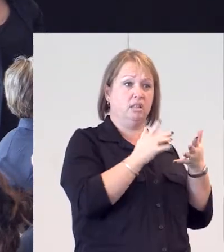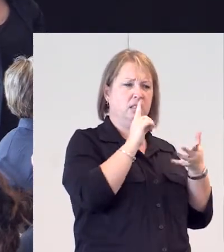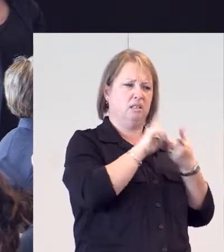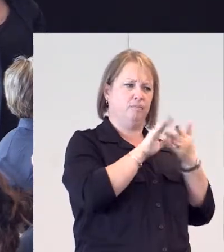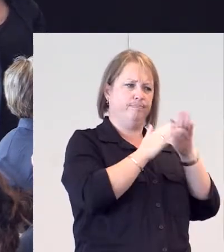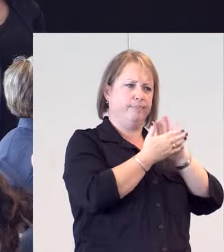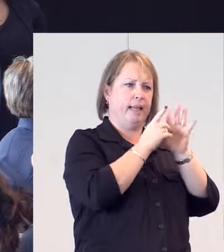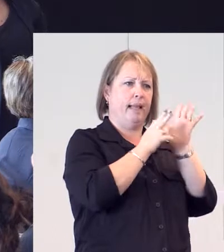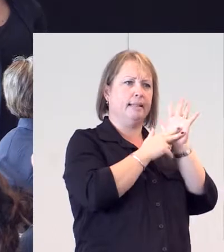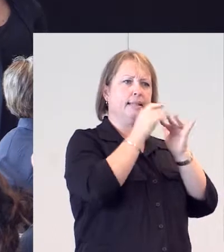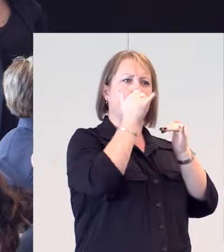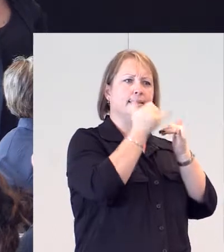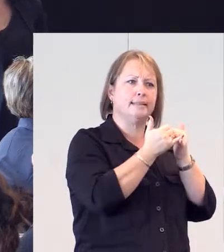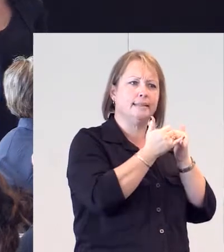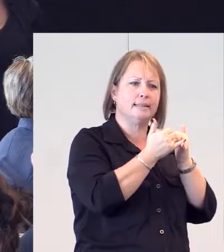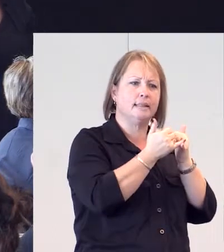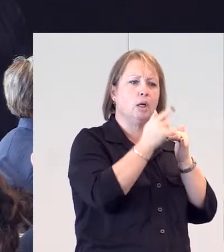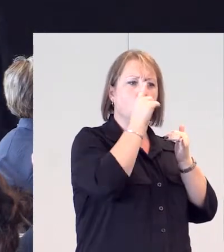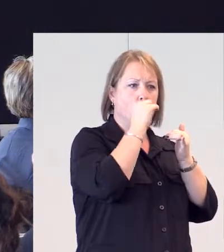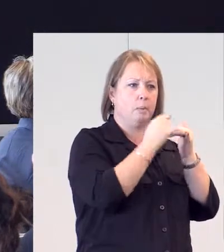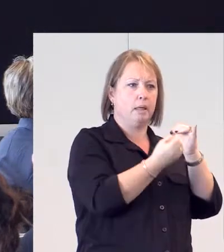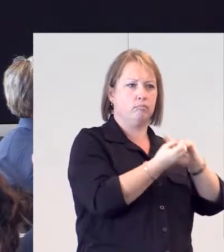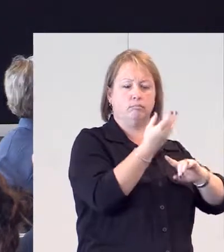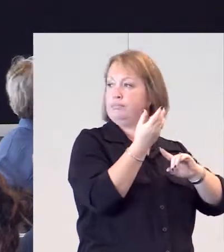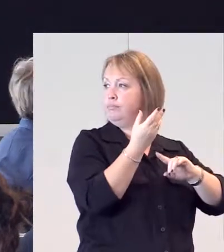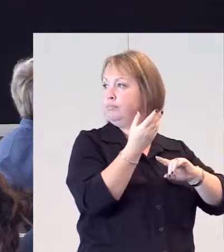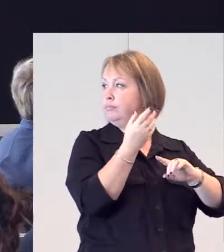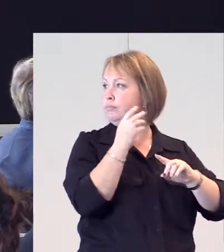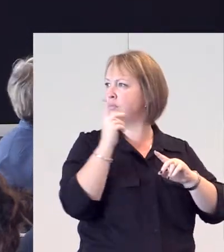NDS, so it could be brought out, but